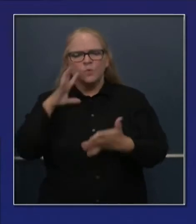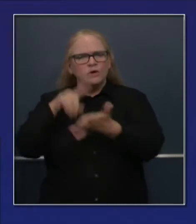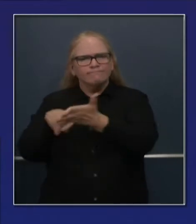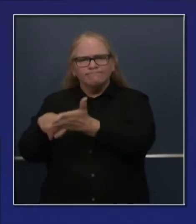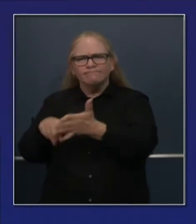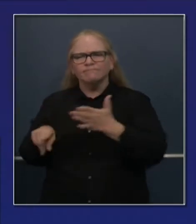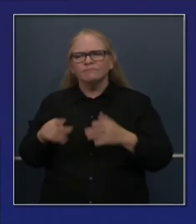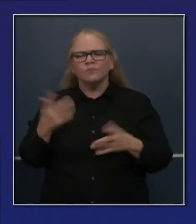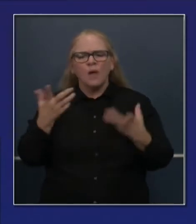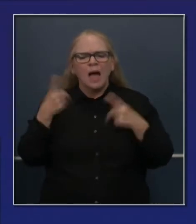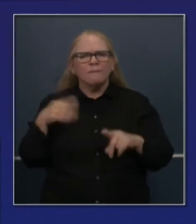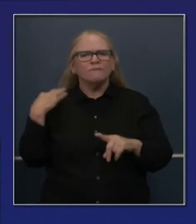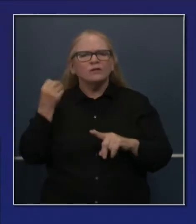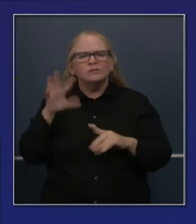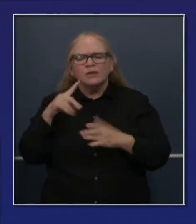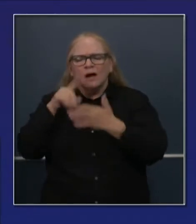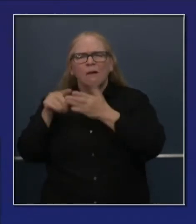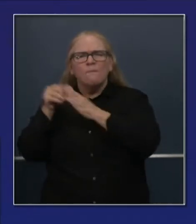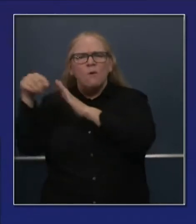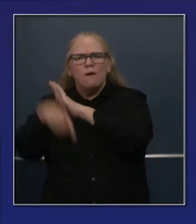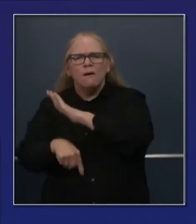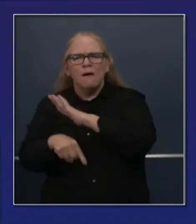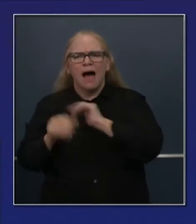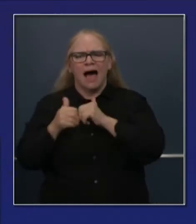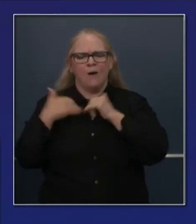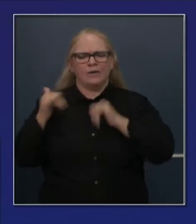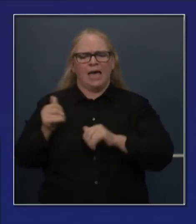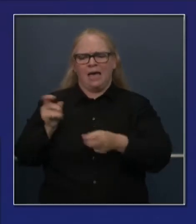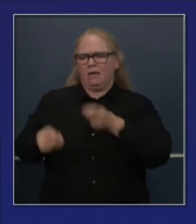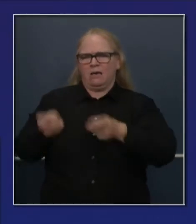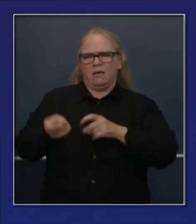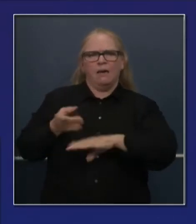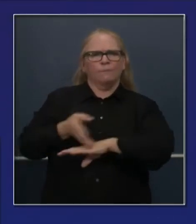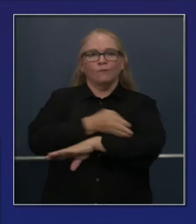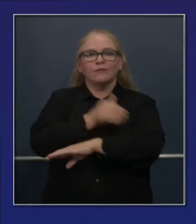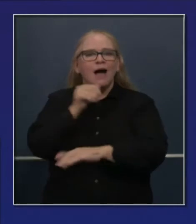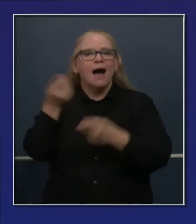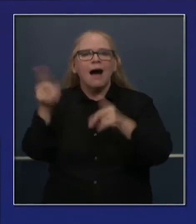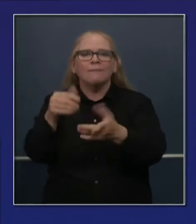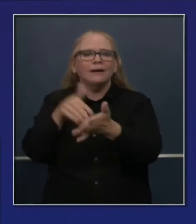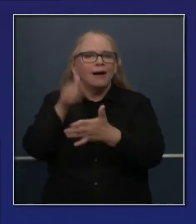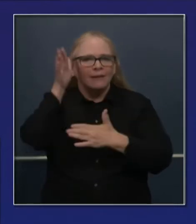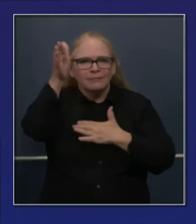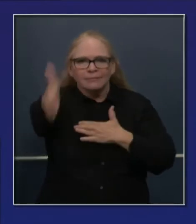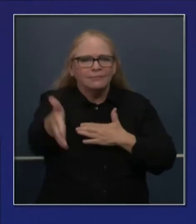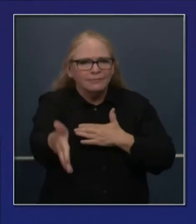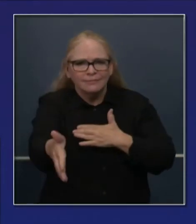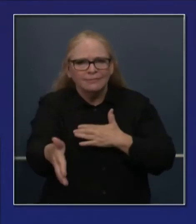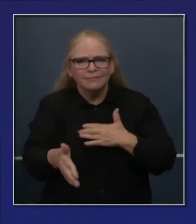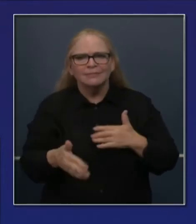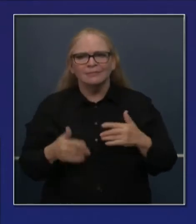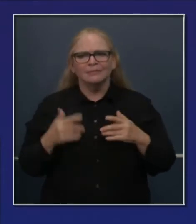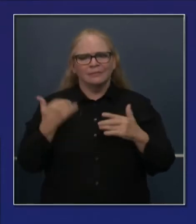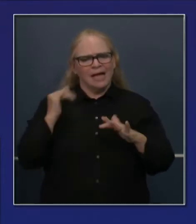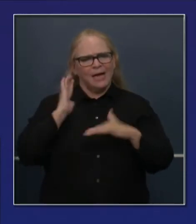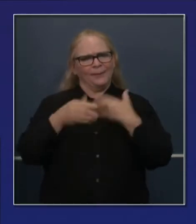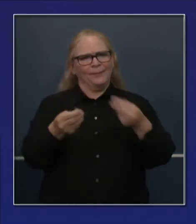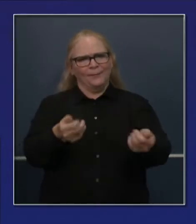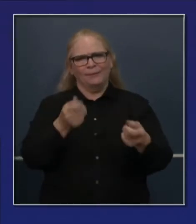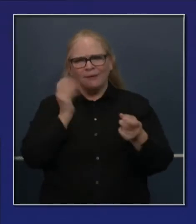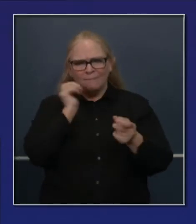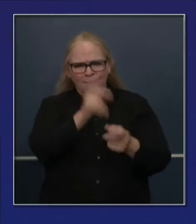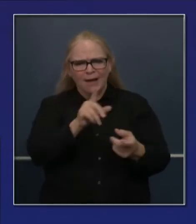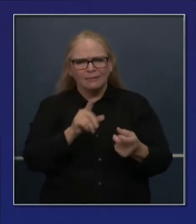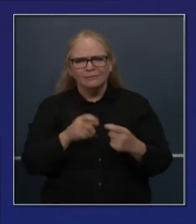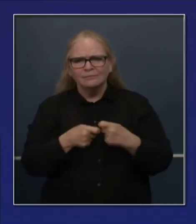happens and its implications for the future will be done swiftly and immediately, and we will lay out in detailed